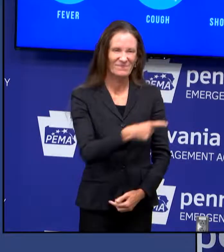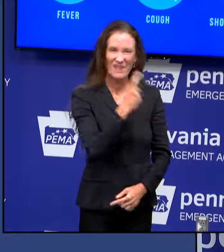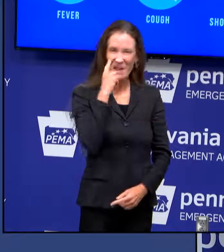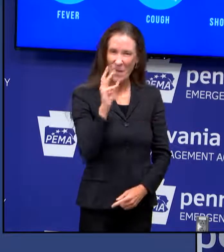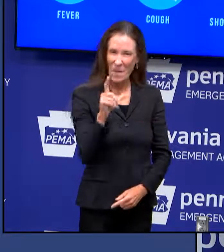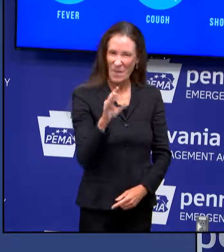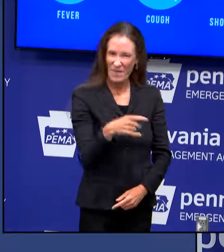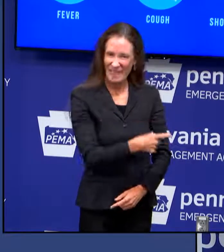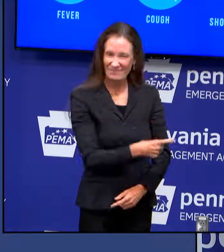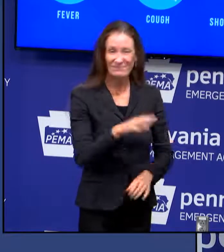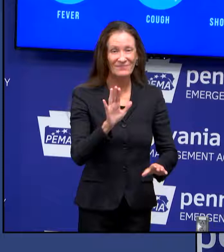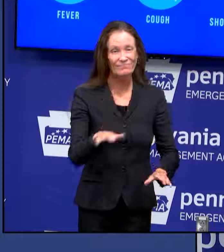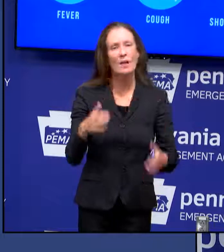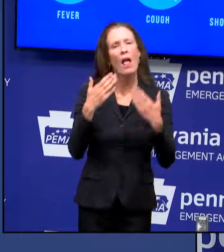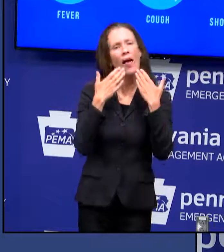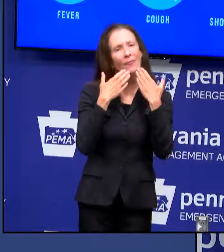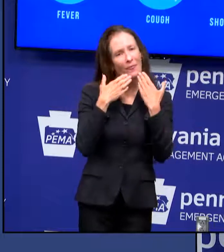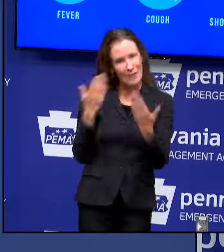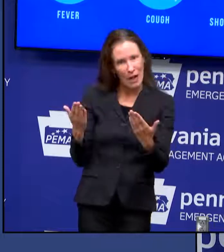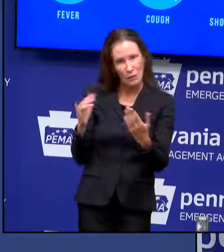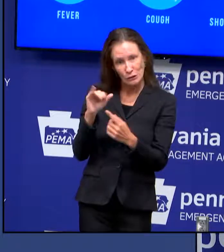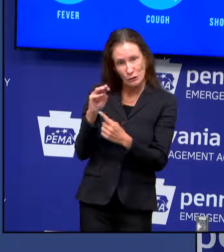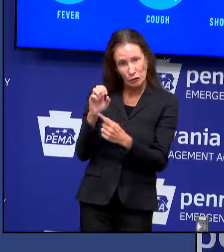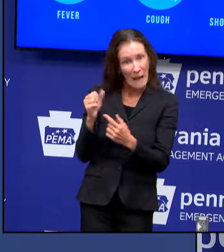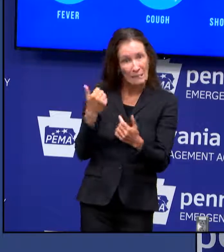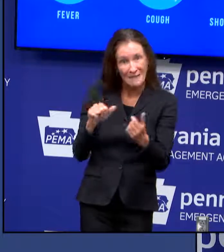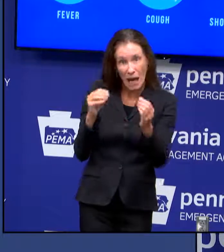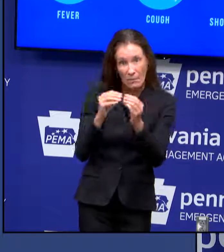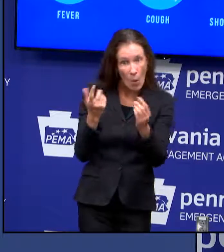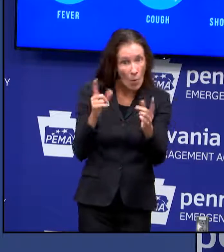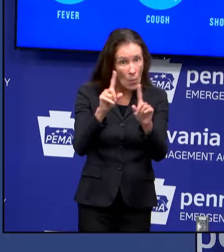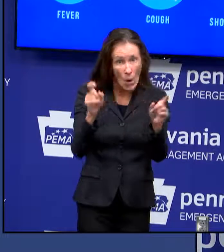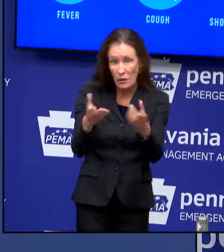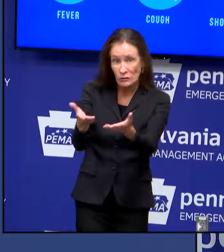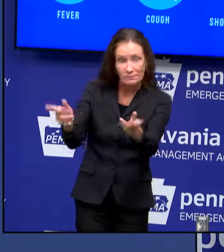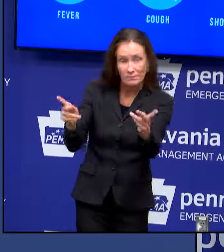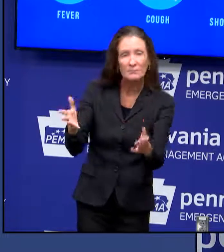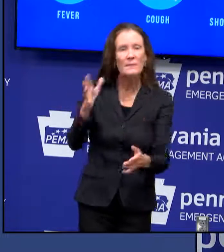Thank you, Jamie. Any questions for any of us? Yes.